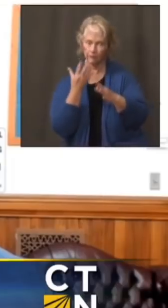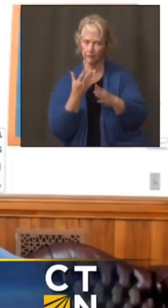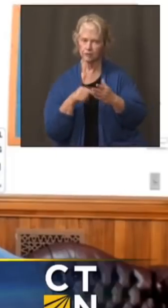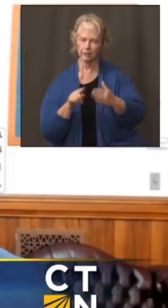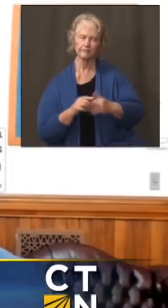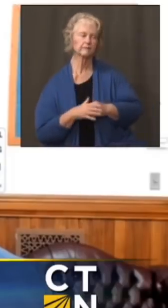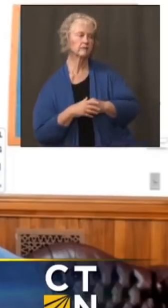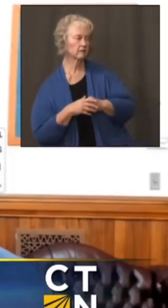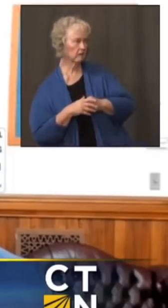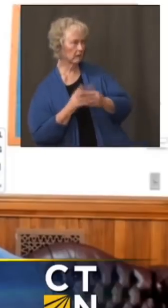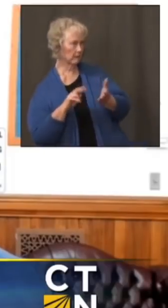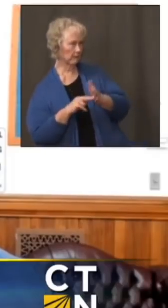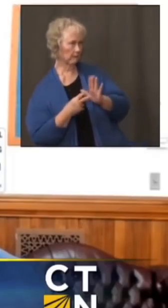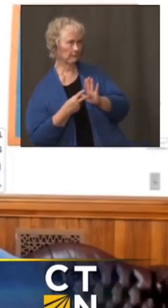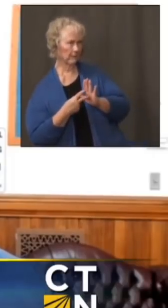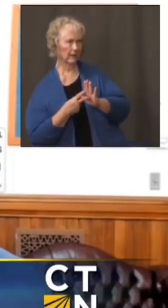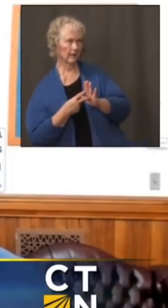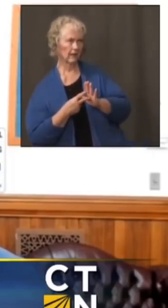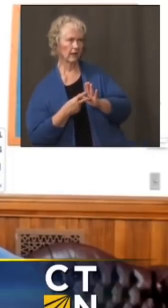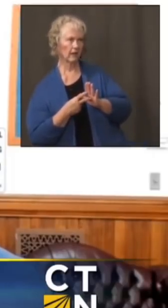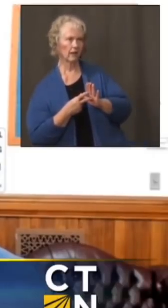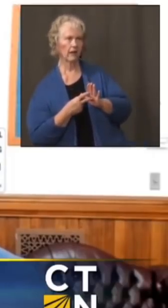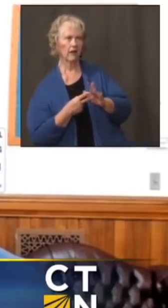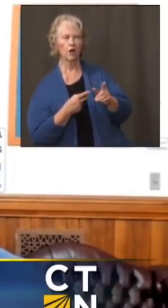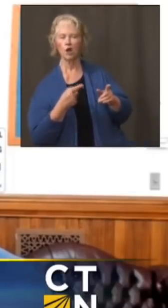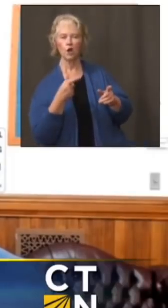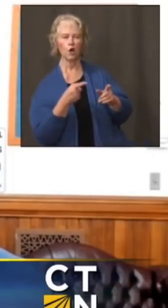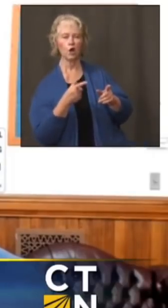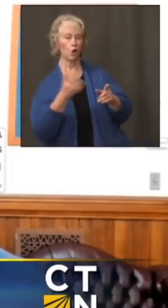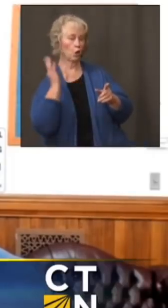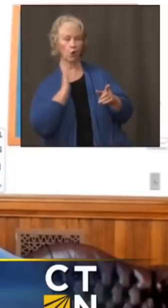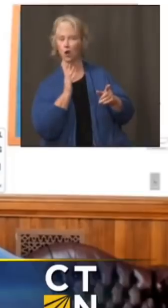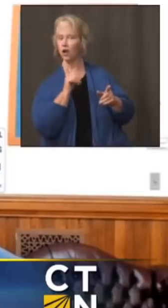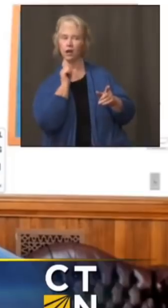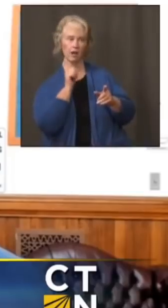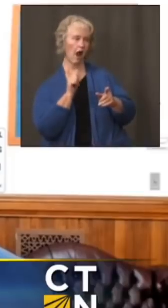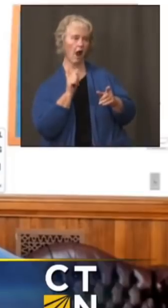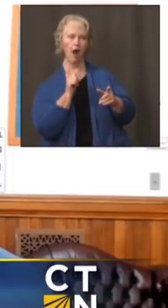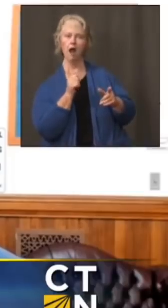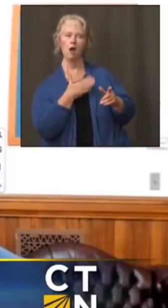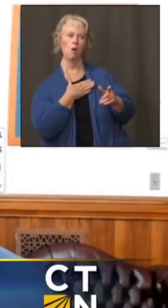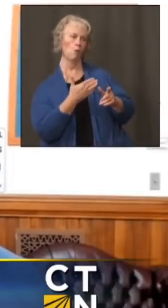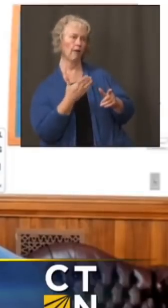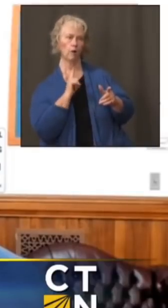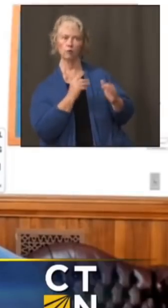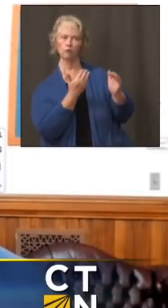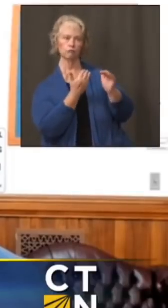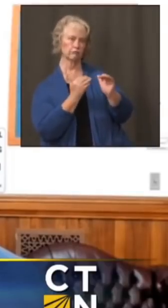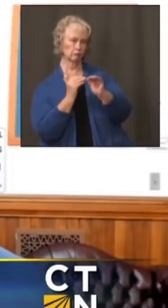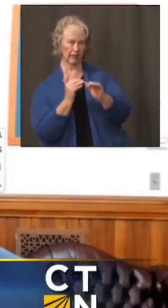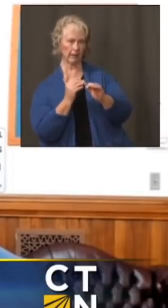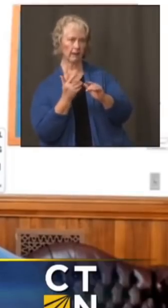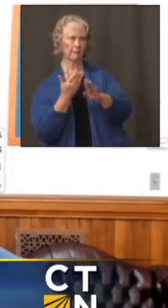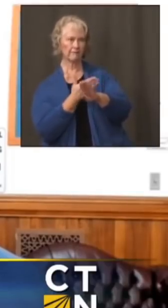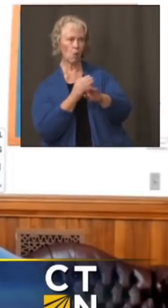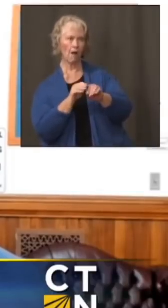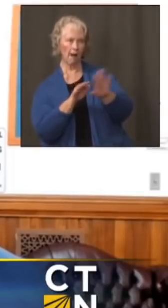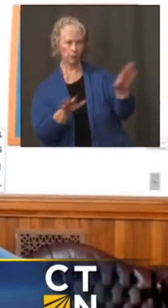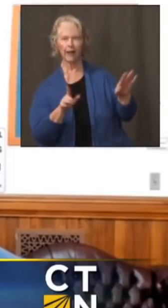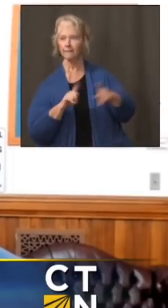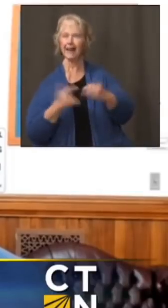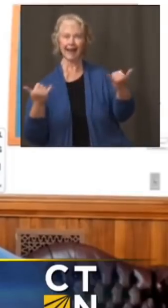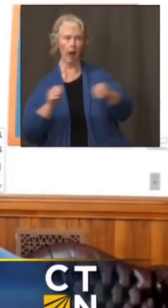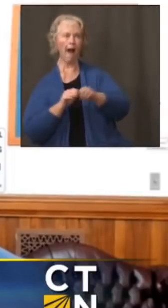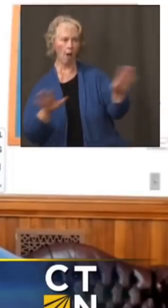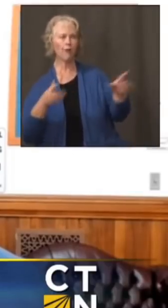So is it fair to say that you weren't willing to put different restrictions in before an outbreak started, but now that outbreaks have started, you're willing to put restrictions